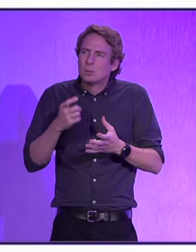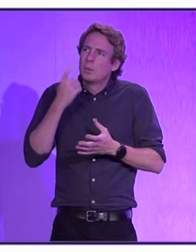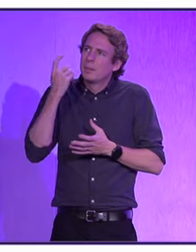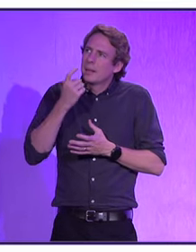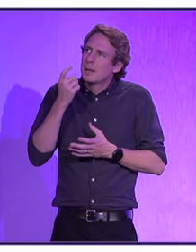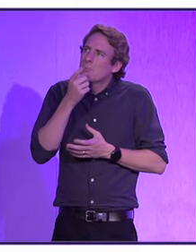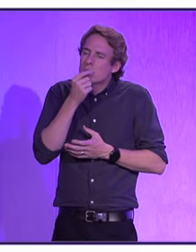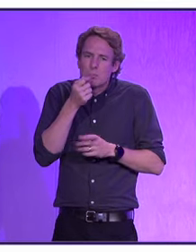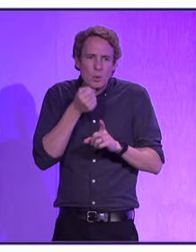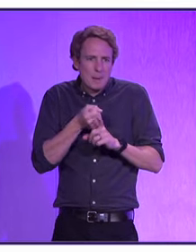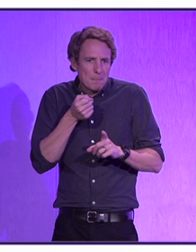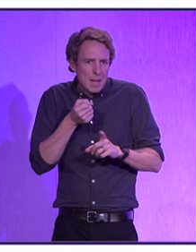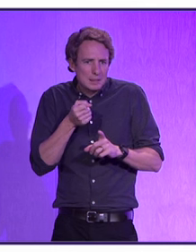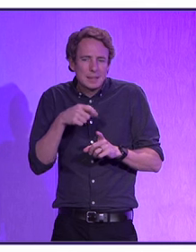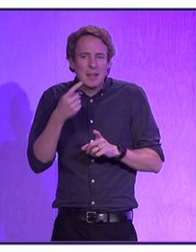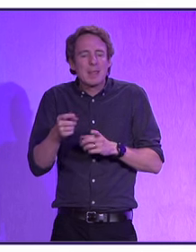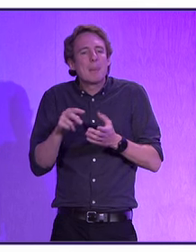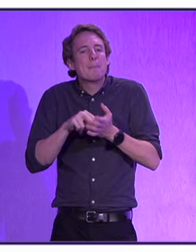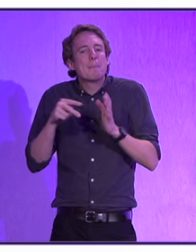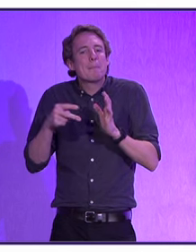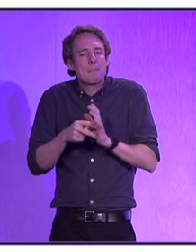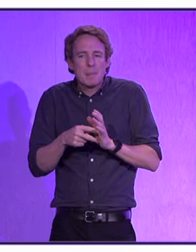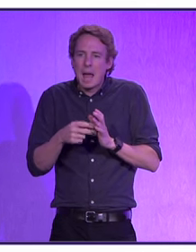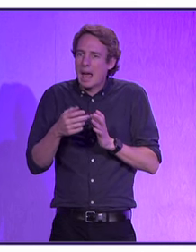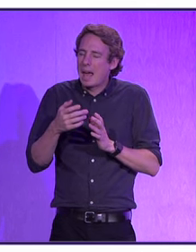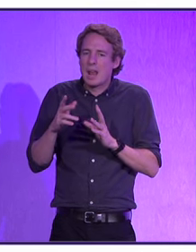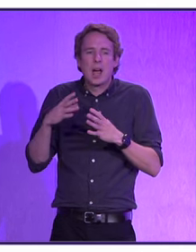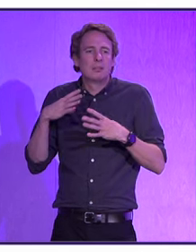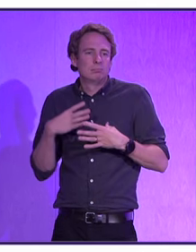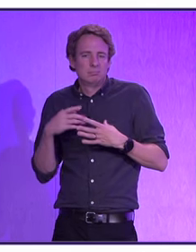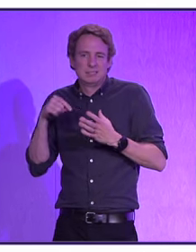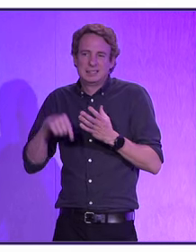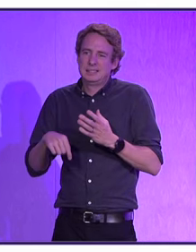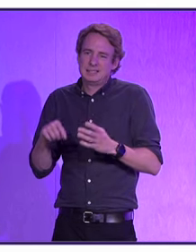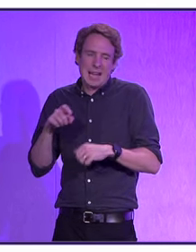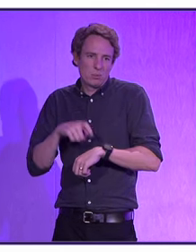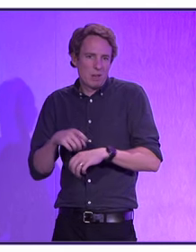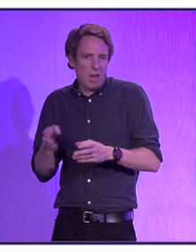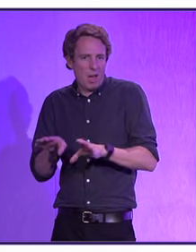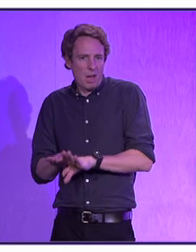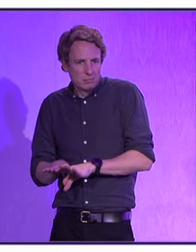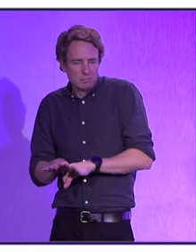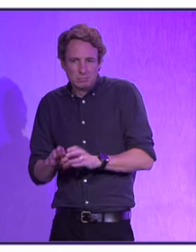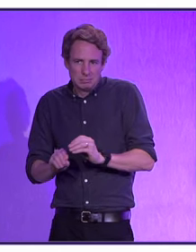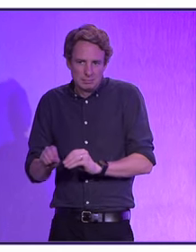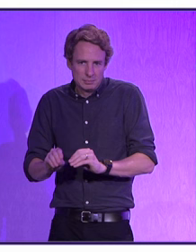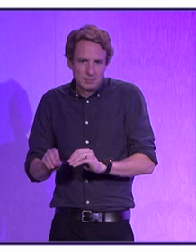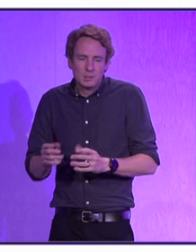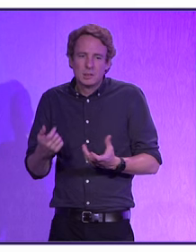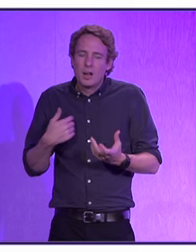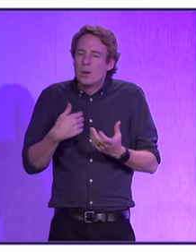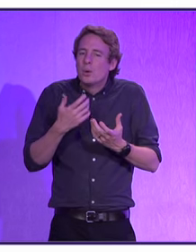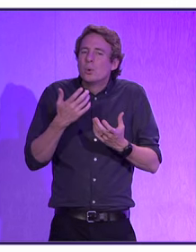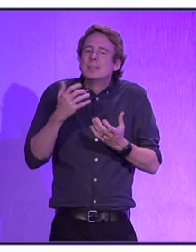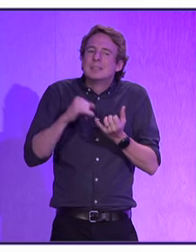into account the potential impact and then plan necessary downtime, speak with management, manage stakeholders. So there is a technical aspect